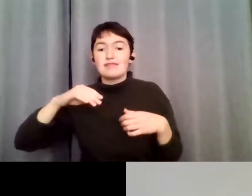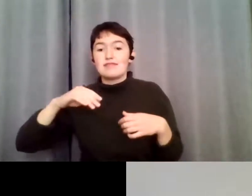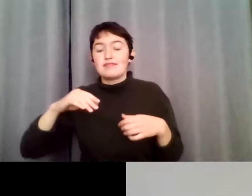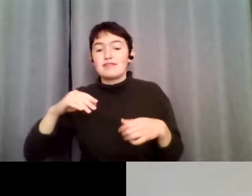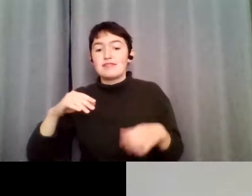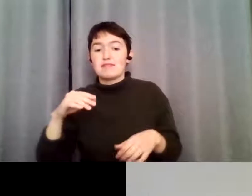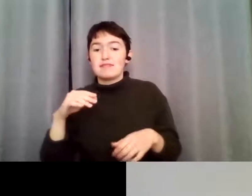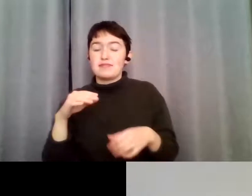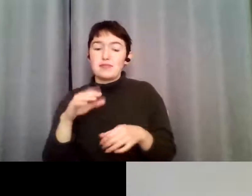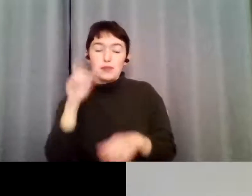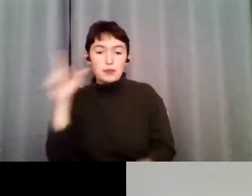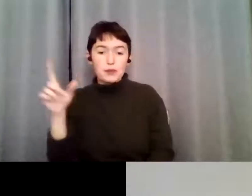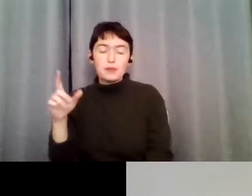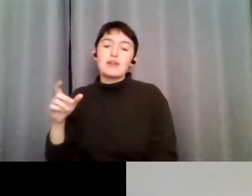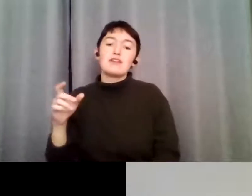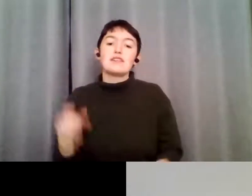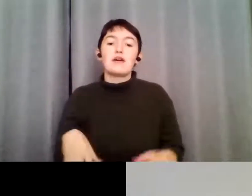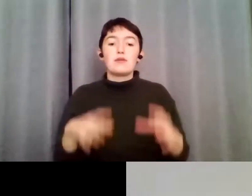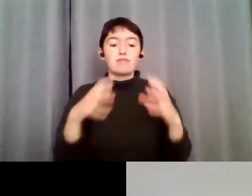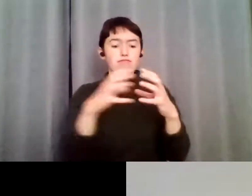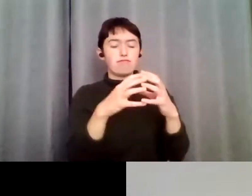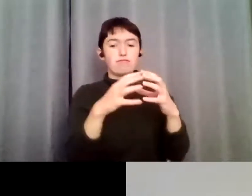patches themselves are real,